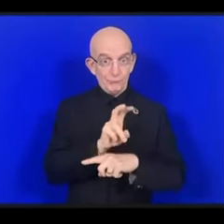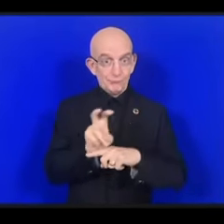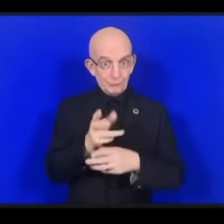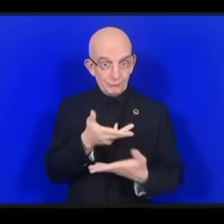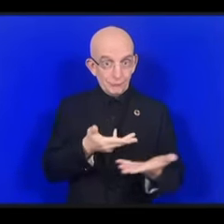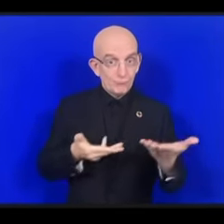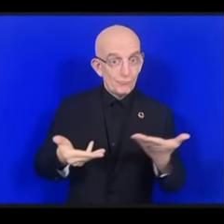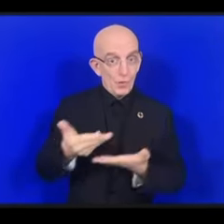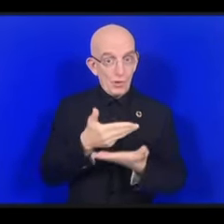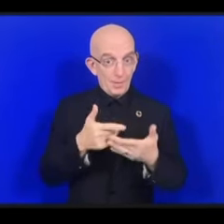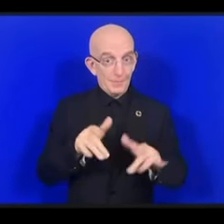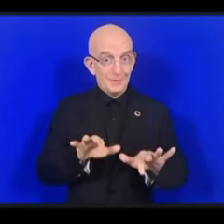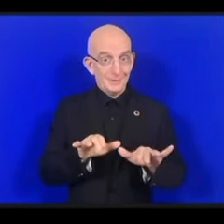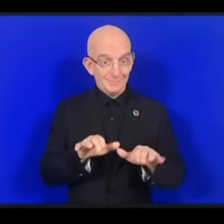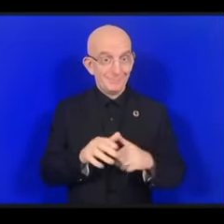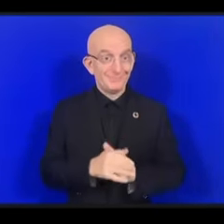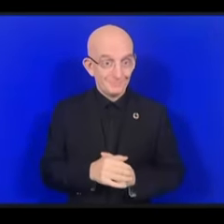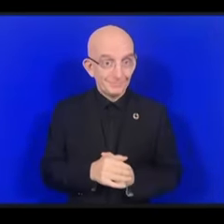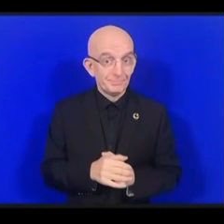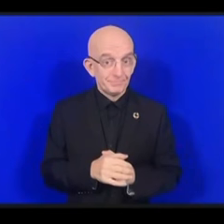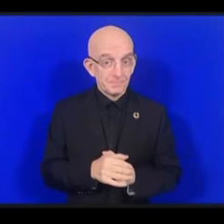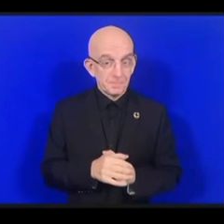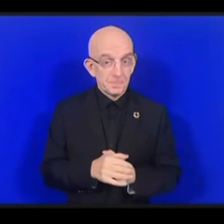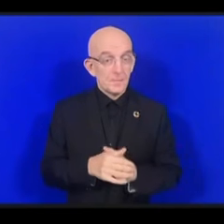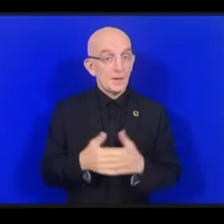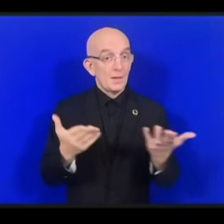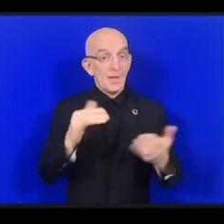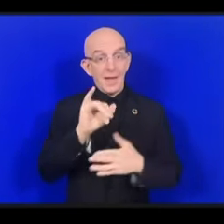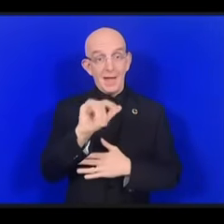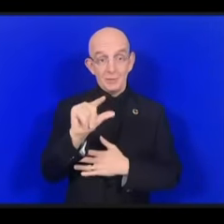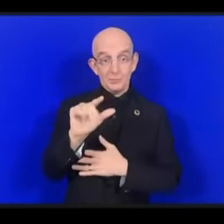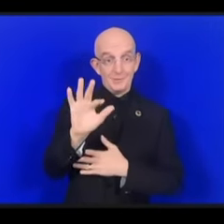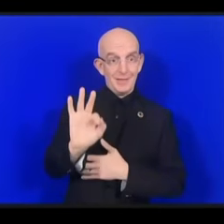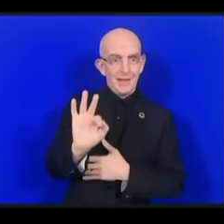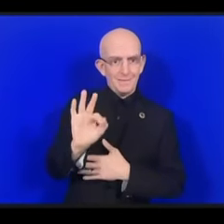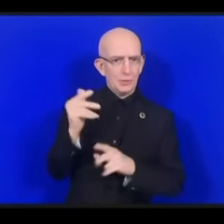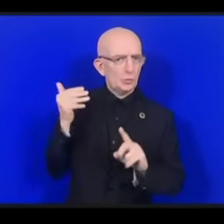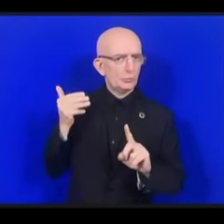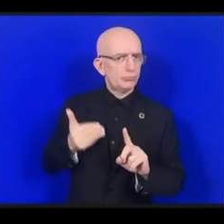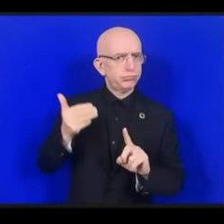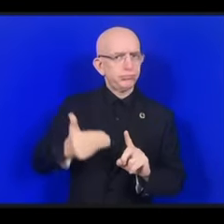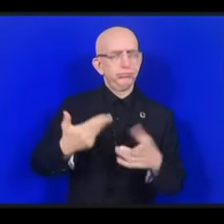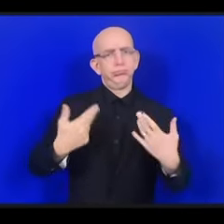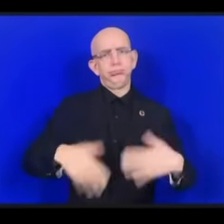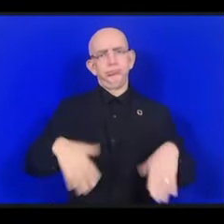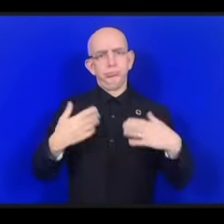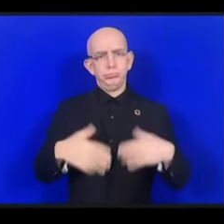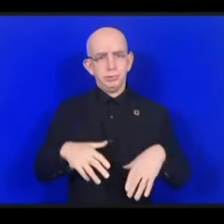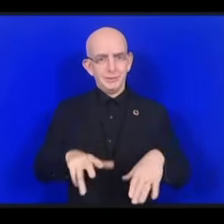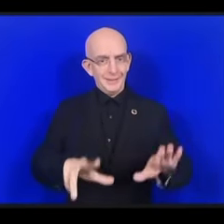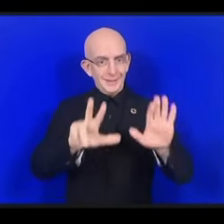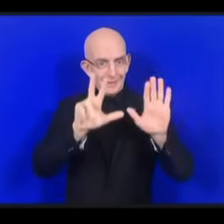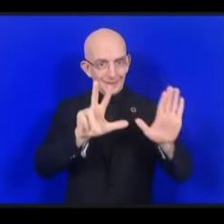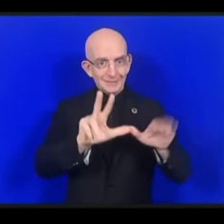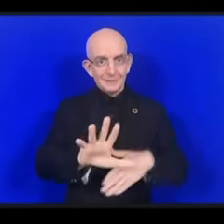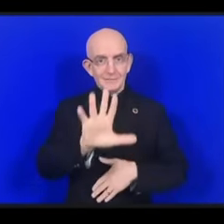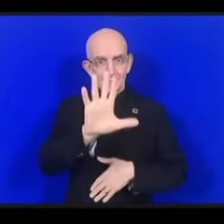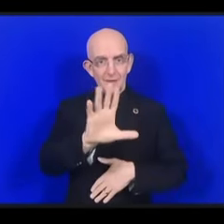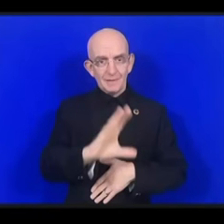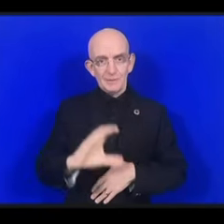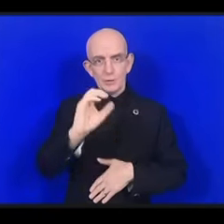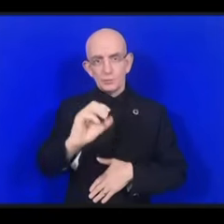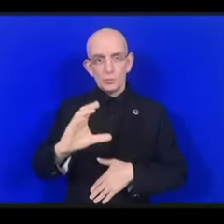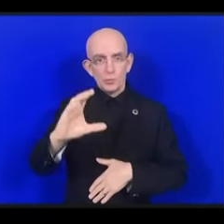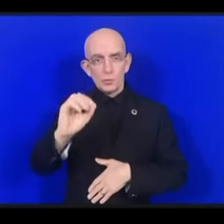over 8,500 registered participants from over 175 countries